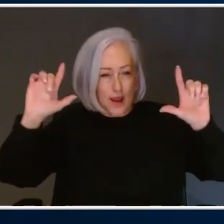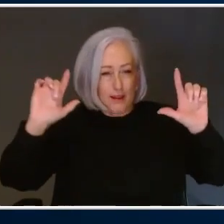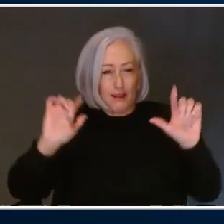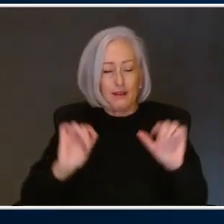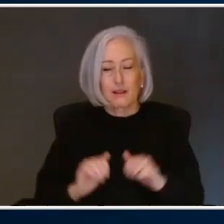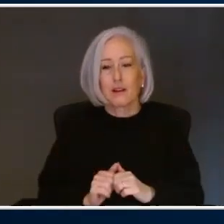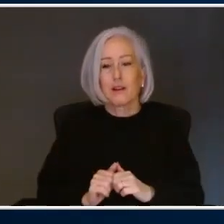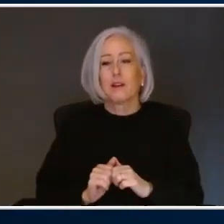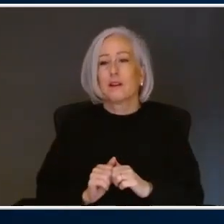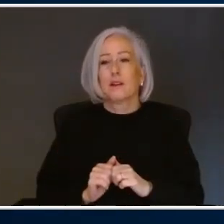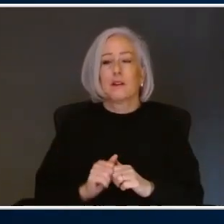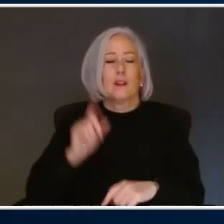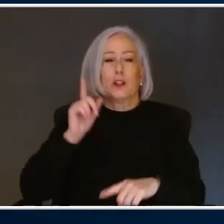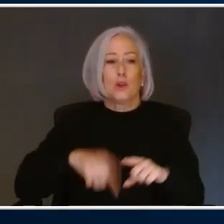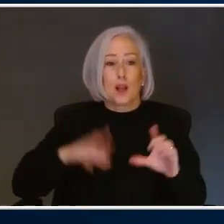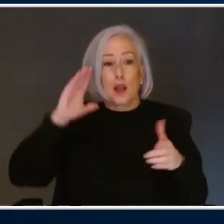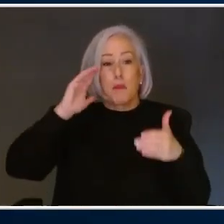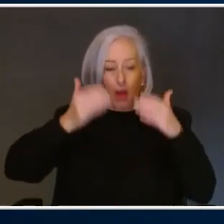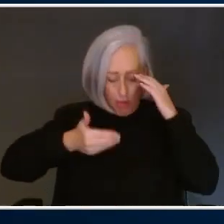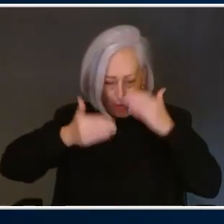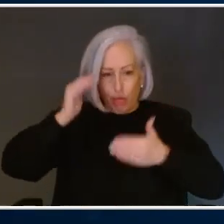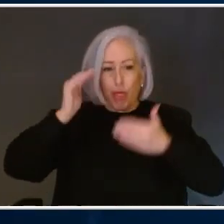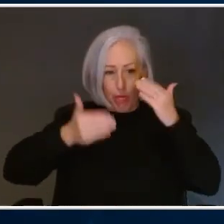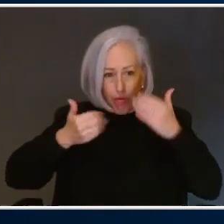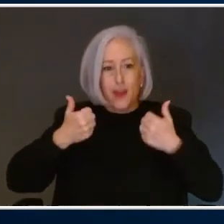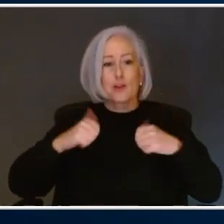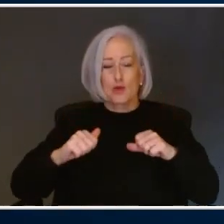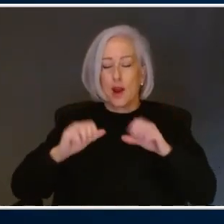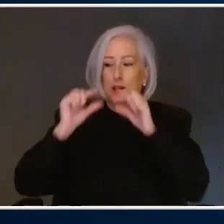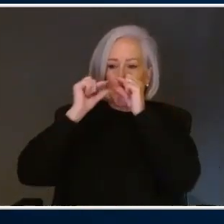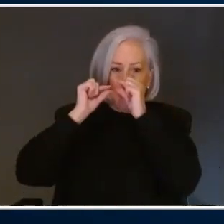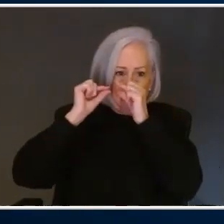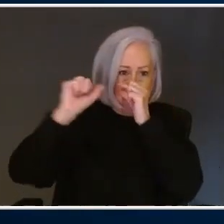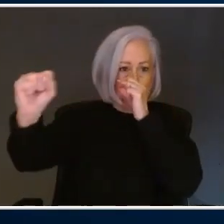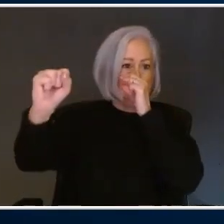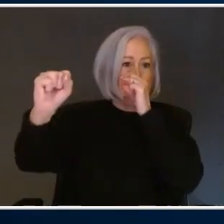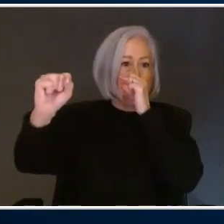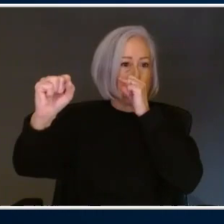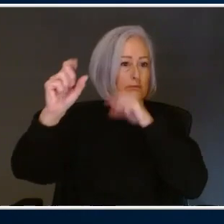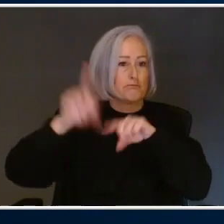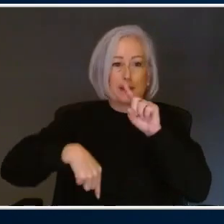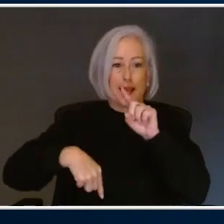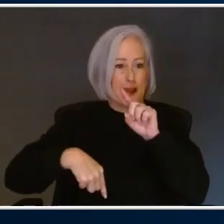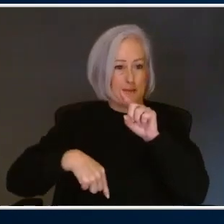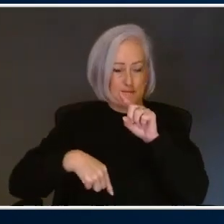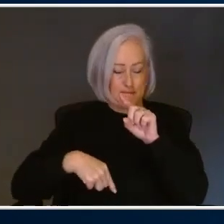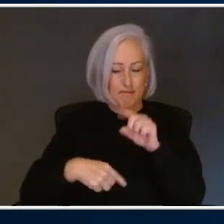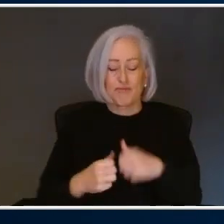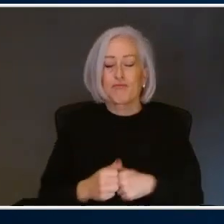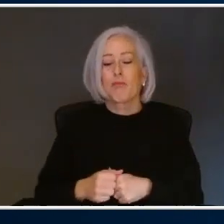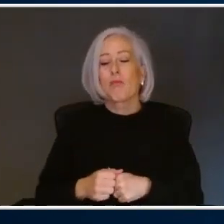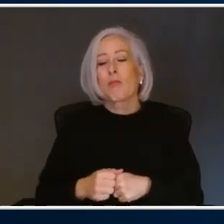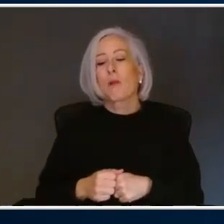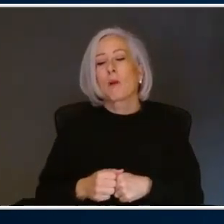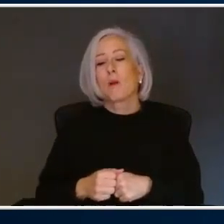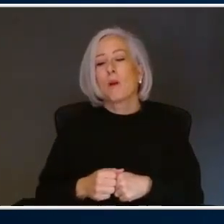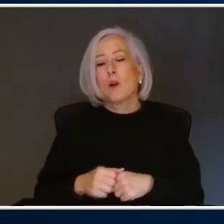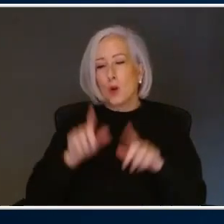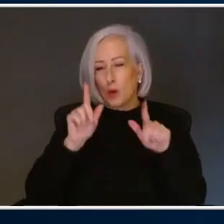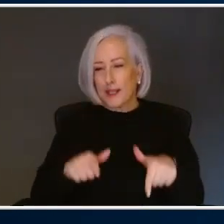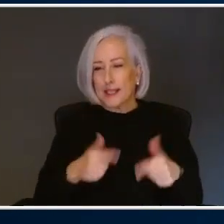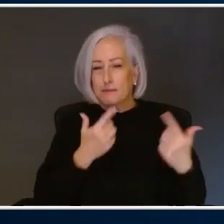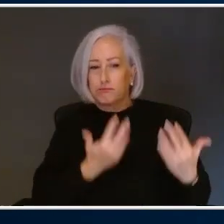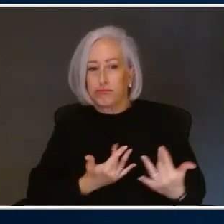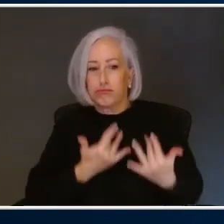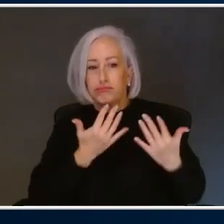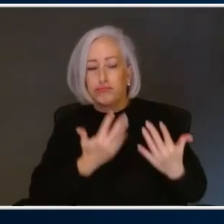rest. You can't be sleepy-eyed and try to work on something this sophisticated. So we needed to buy some time.